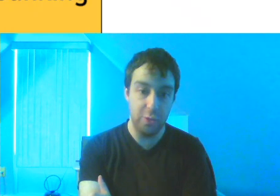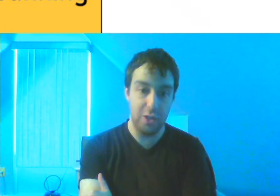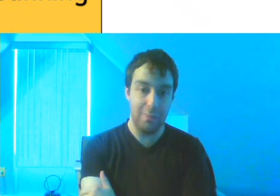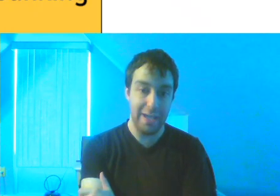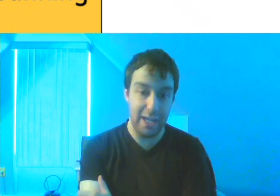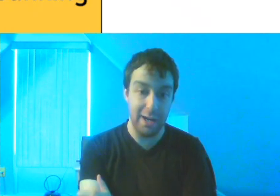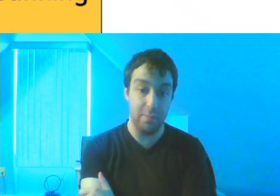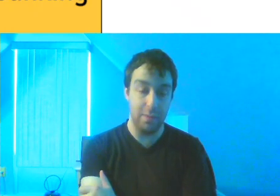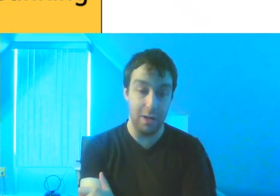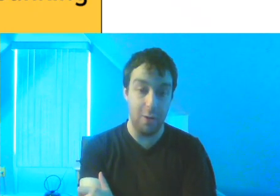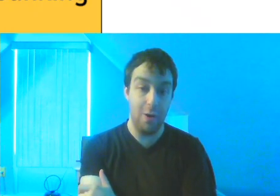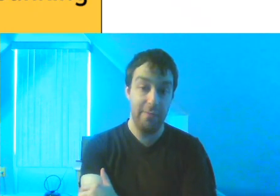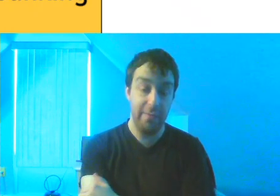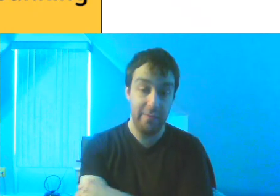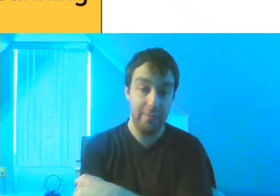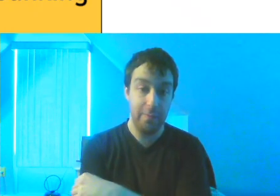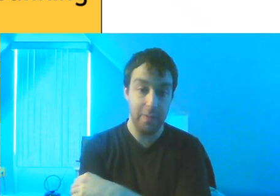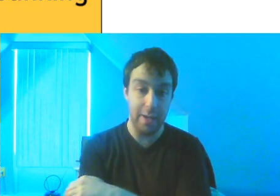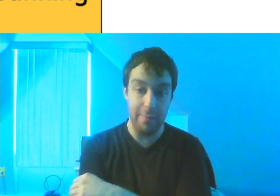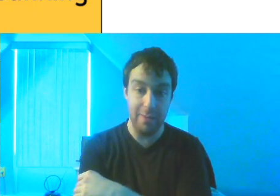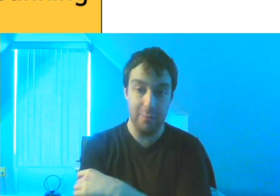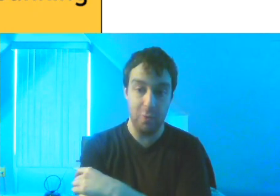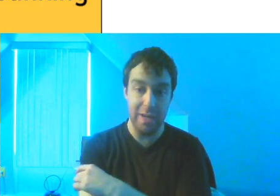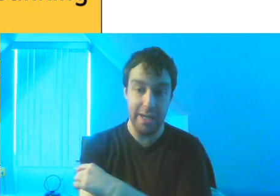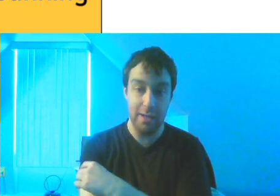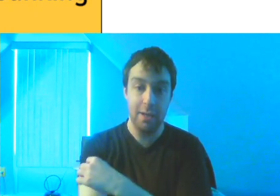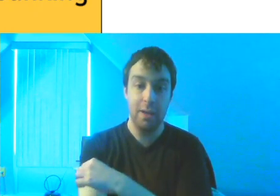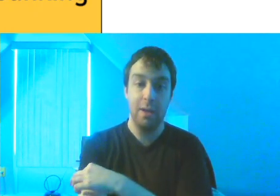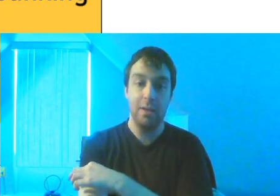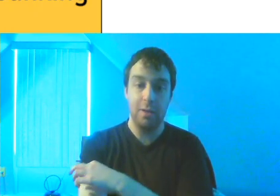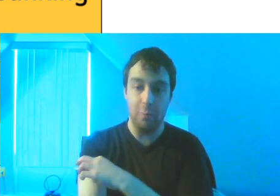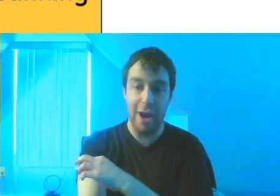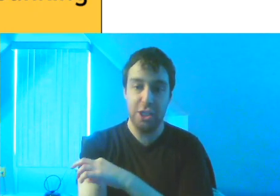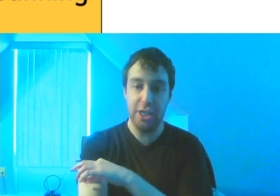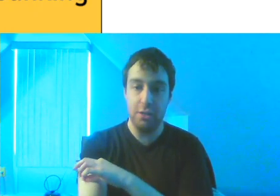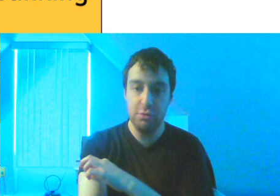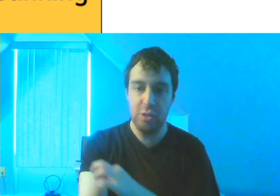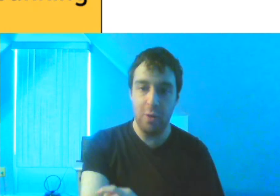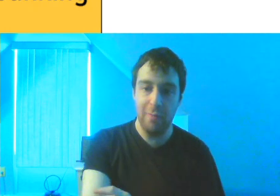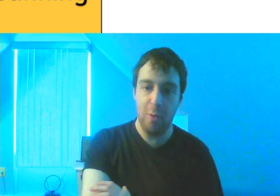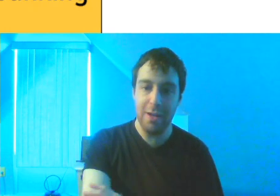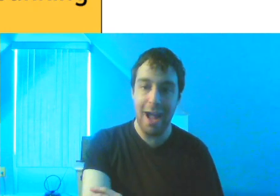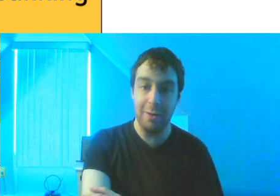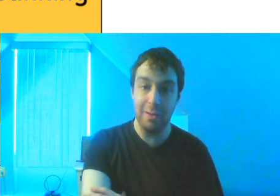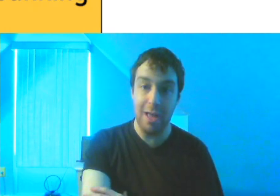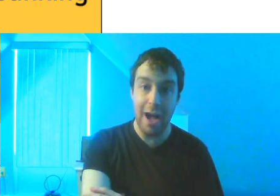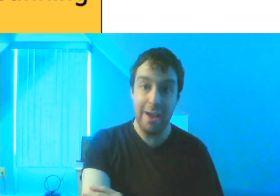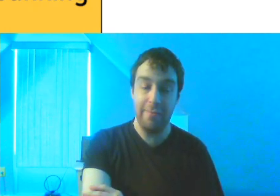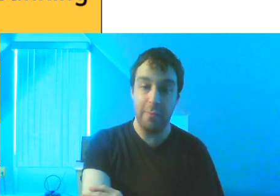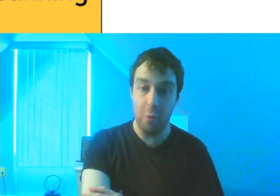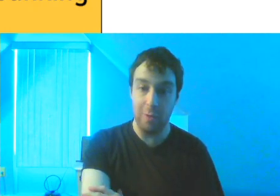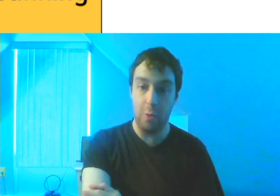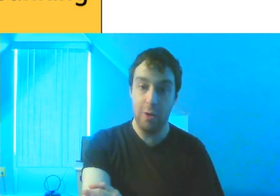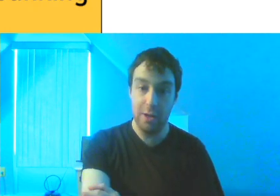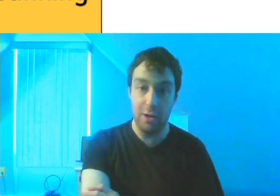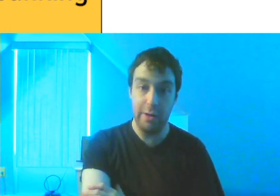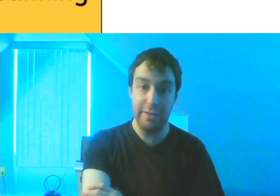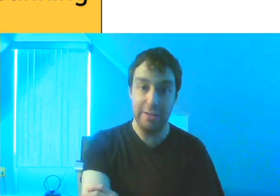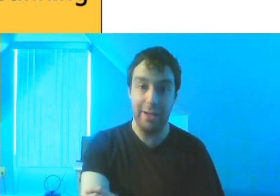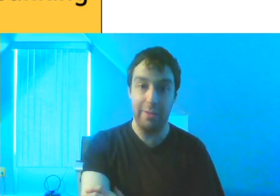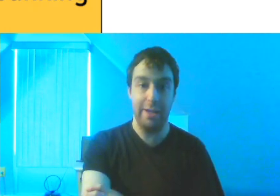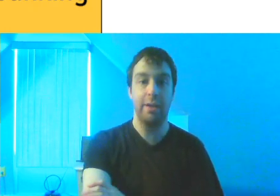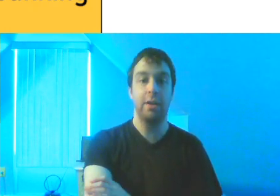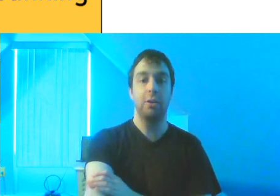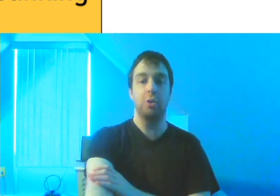I will turn my camera off. And we will be watching News 12 Long Island live for Laura